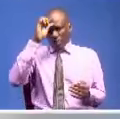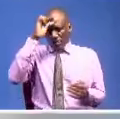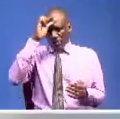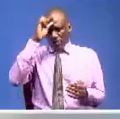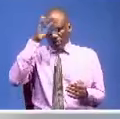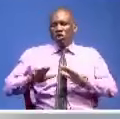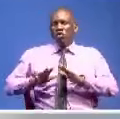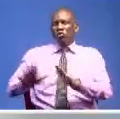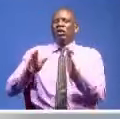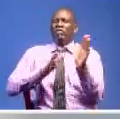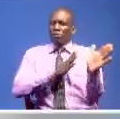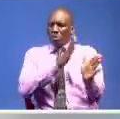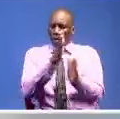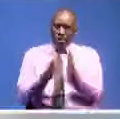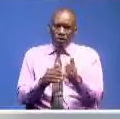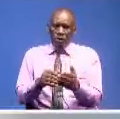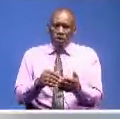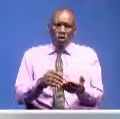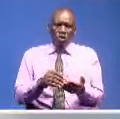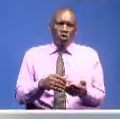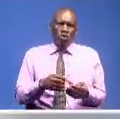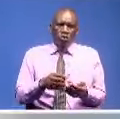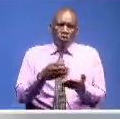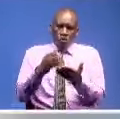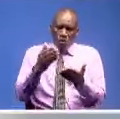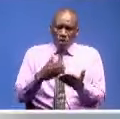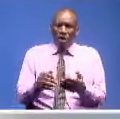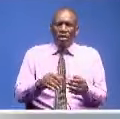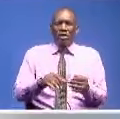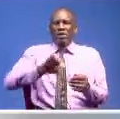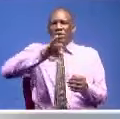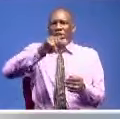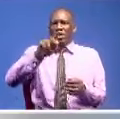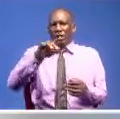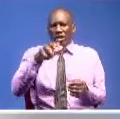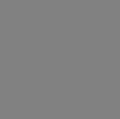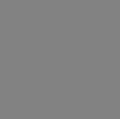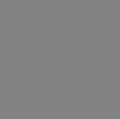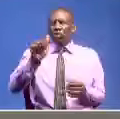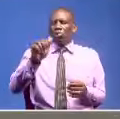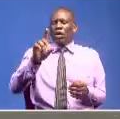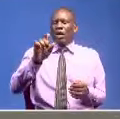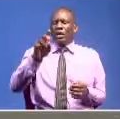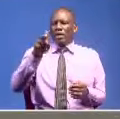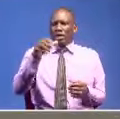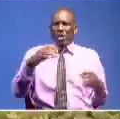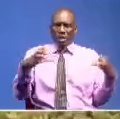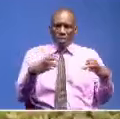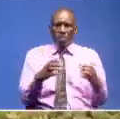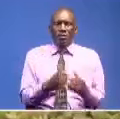abandon plans to lease the Jomo Kenyatta International Airport to Adani Holdings Limited.